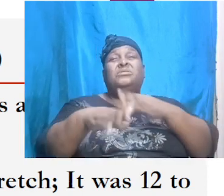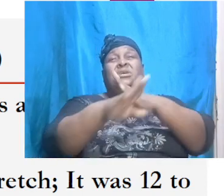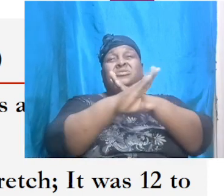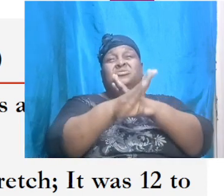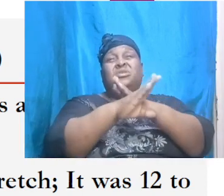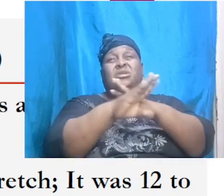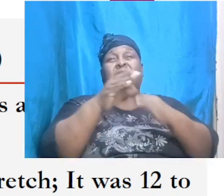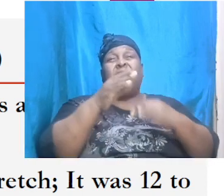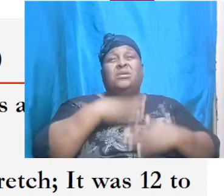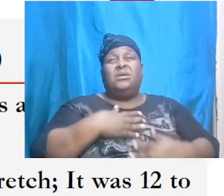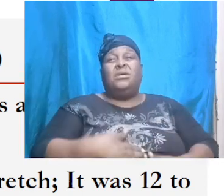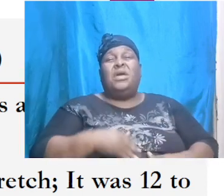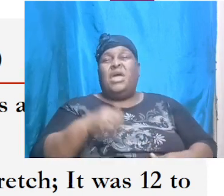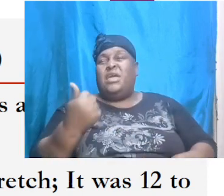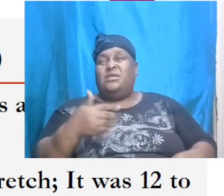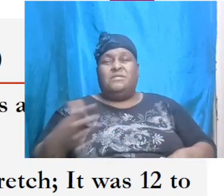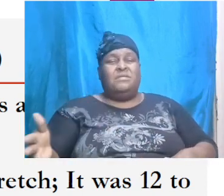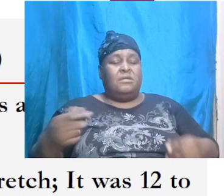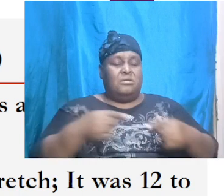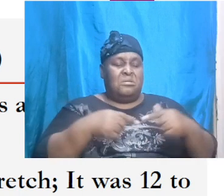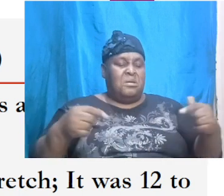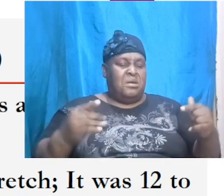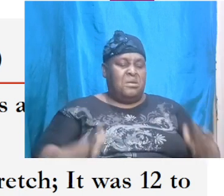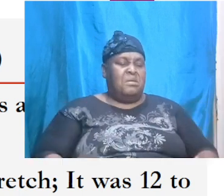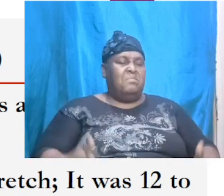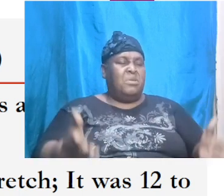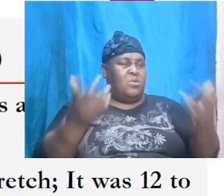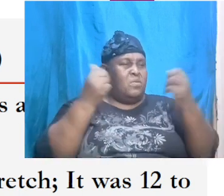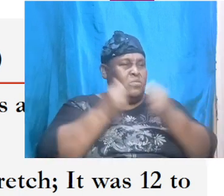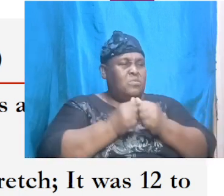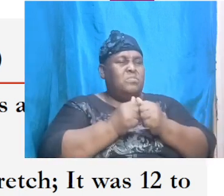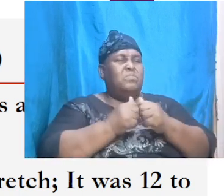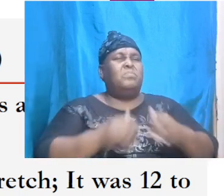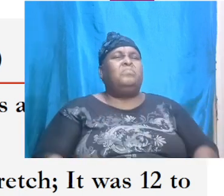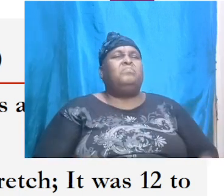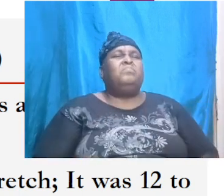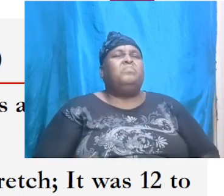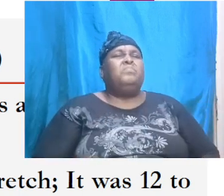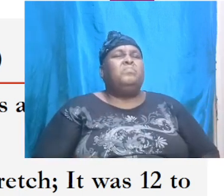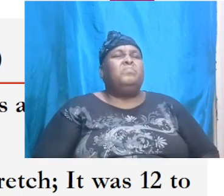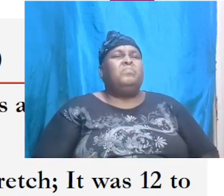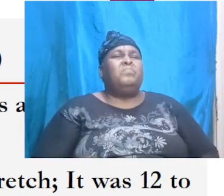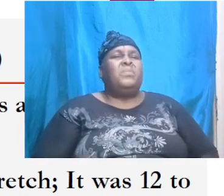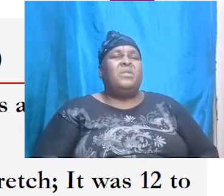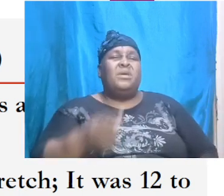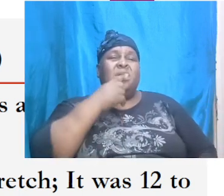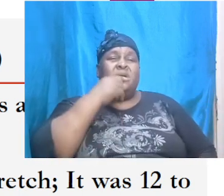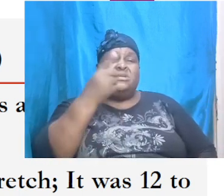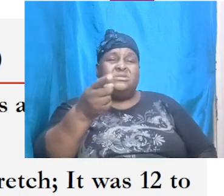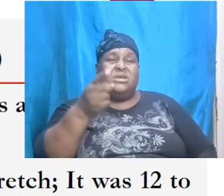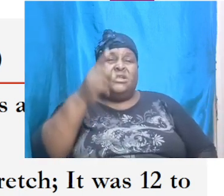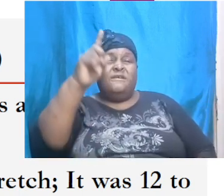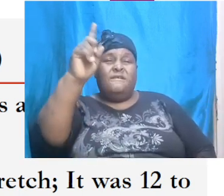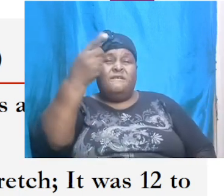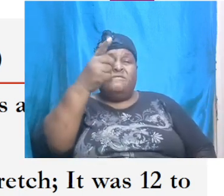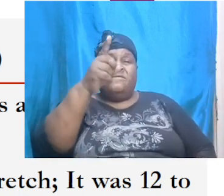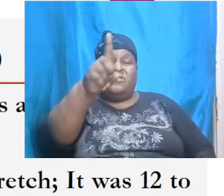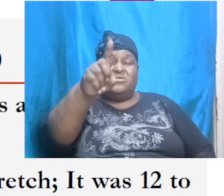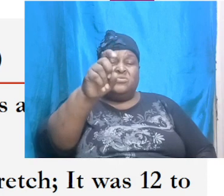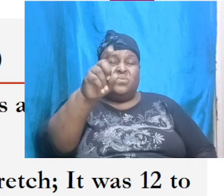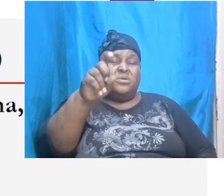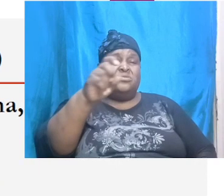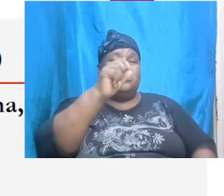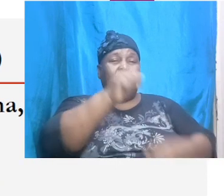against anything that the enemy would have come with. Praise God. Now, it is said that in the first 100